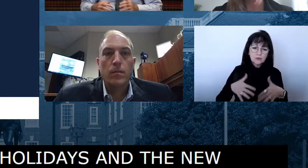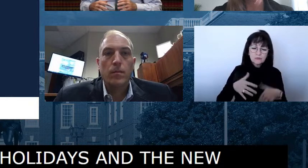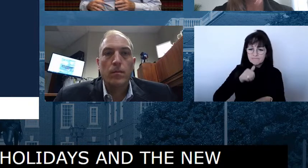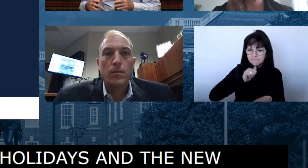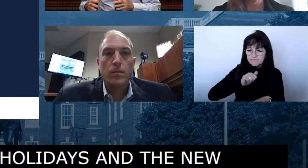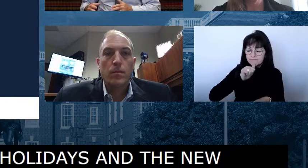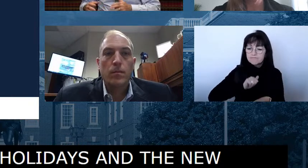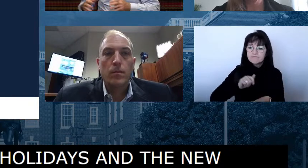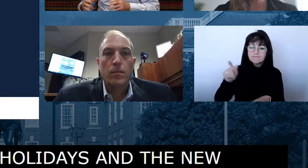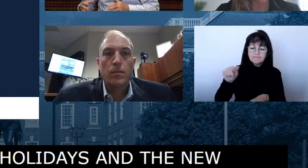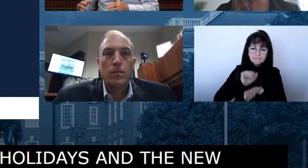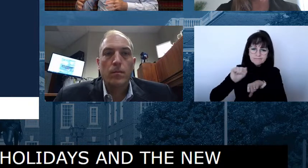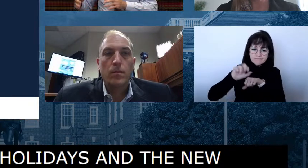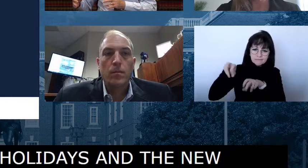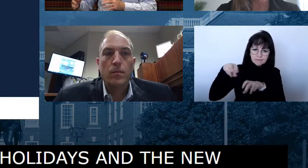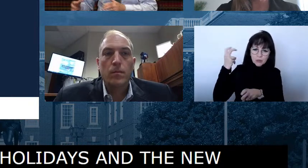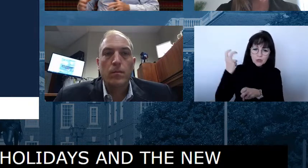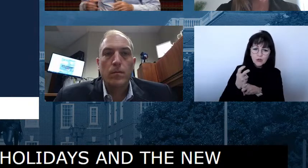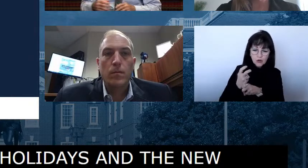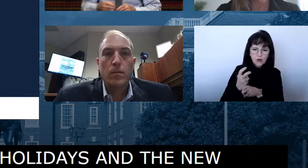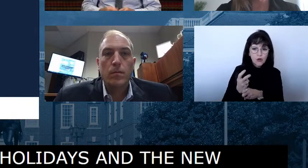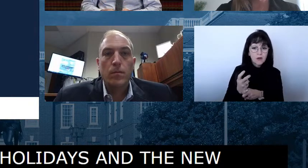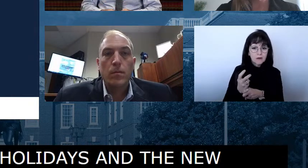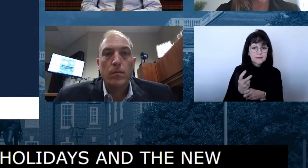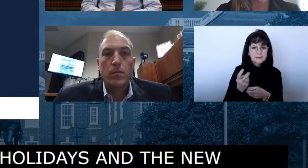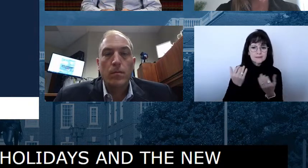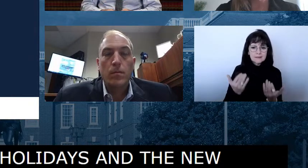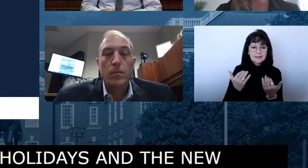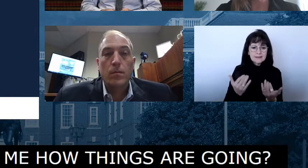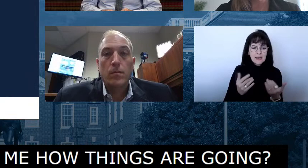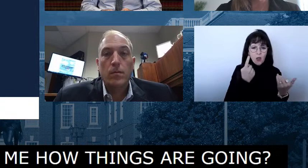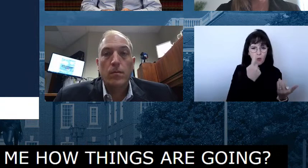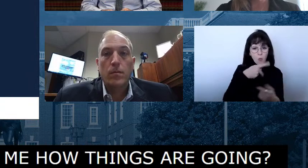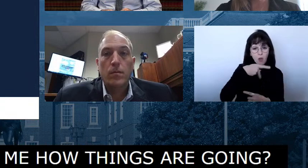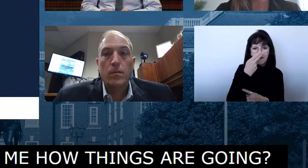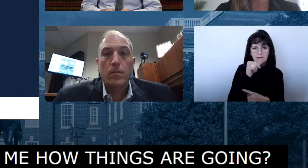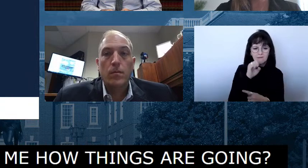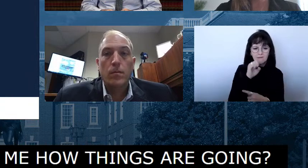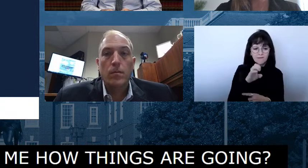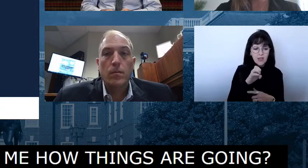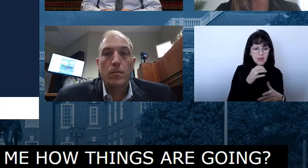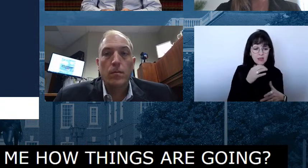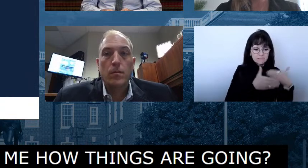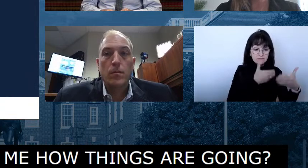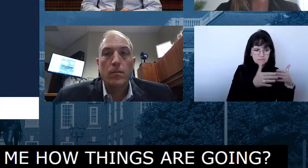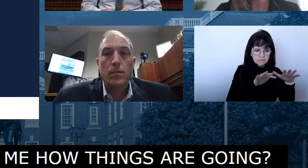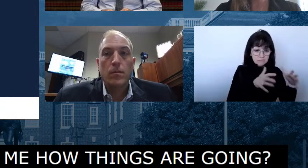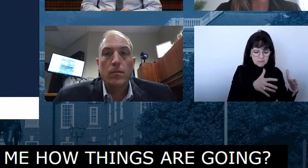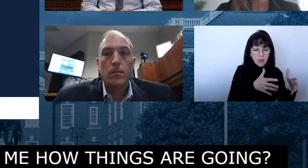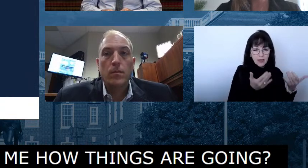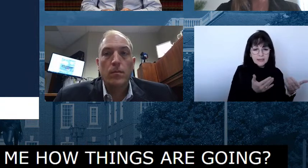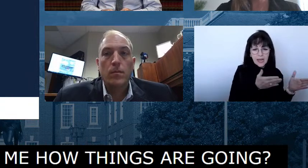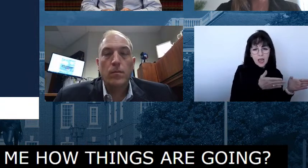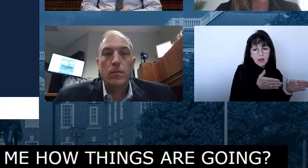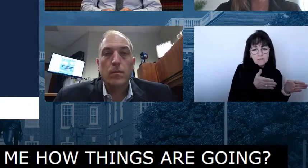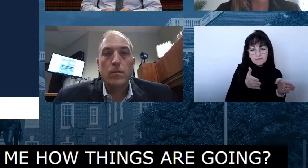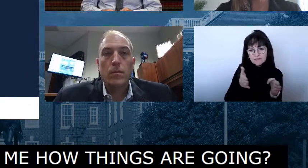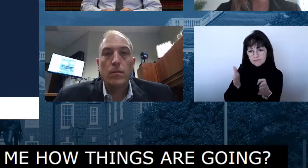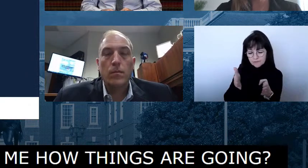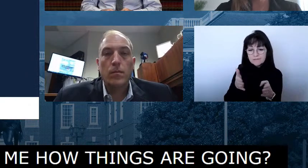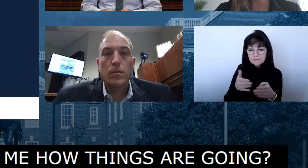move from one phase to the next, and every phase is a little bit different and has a little bit different focus